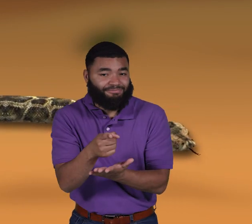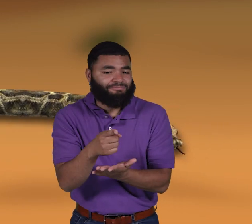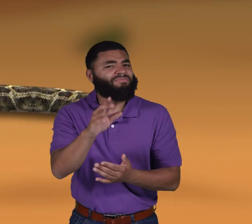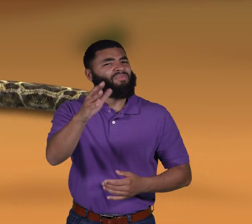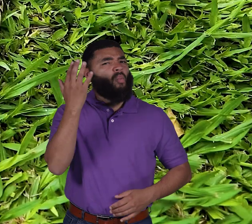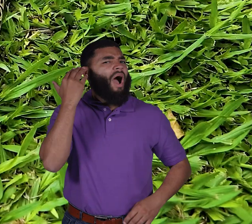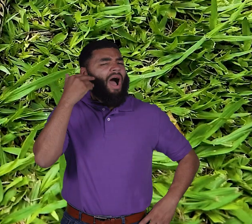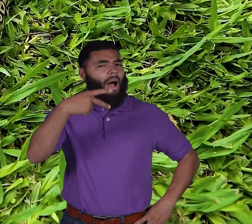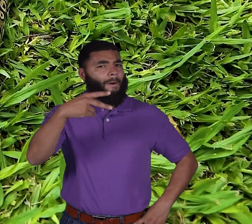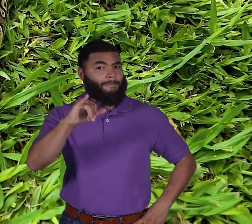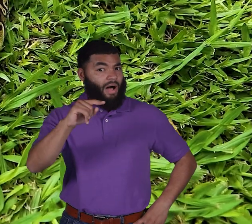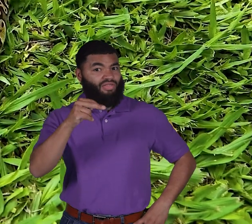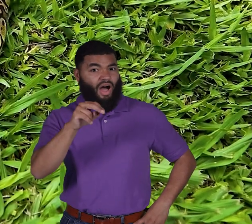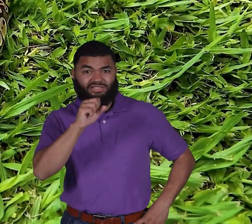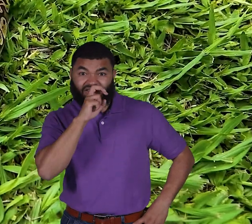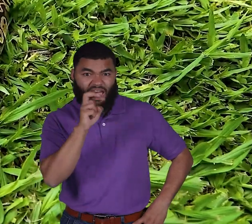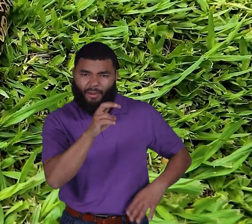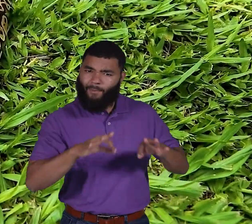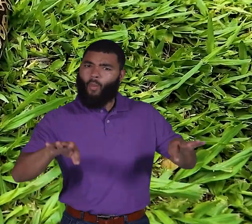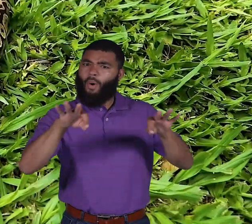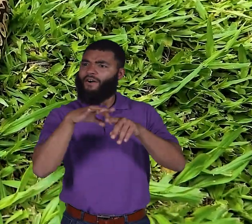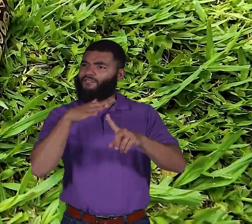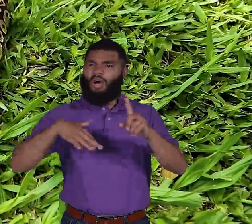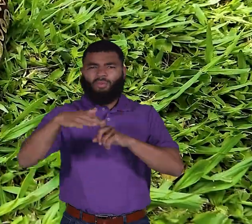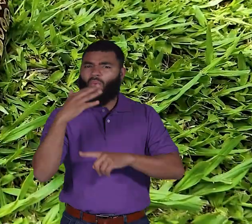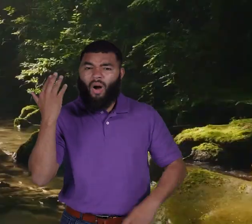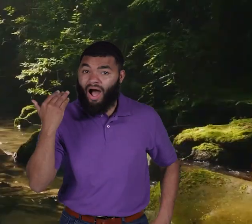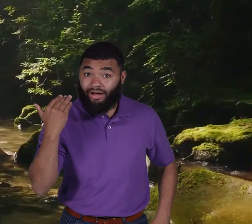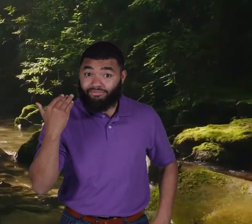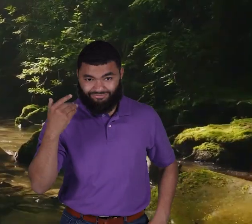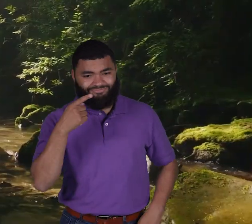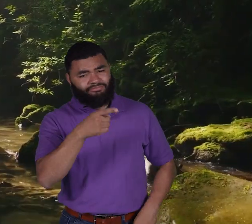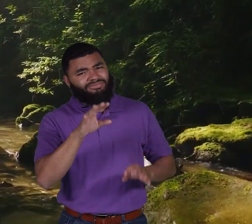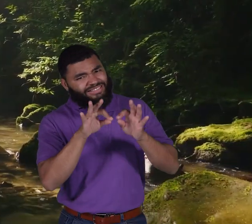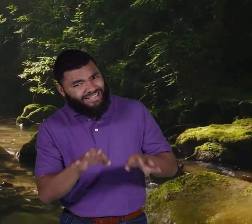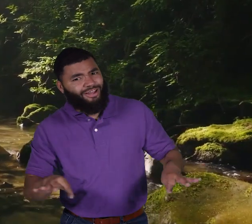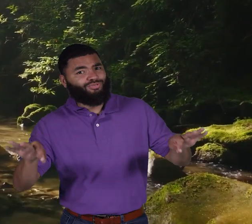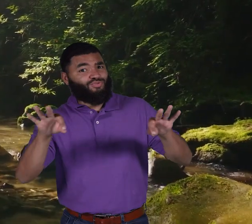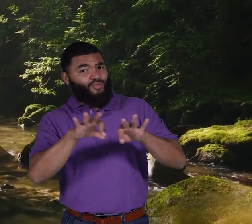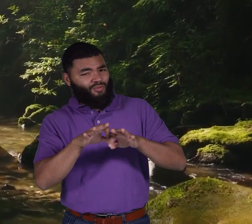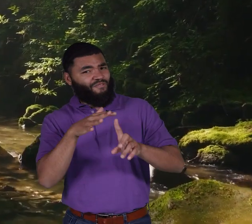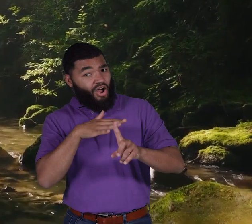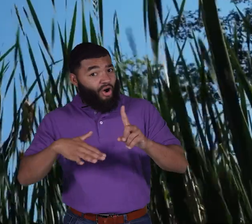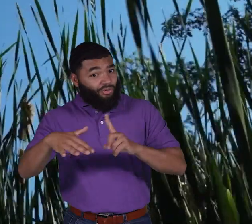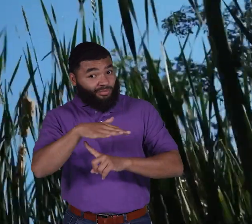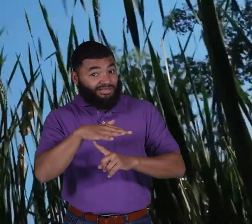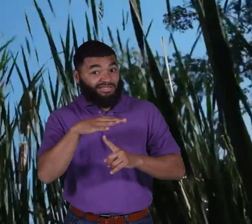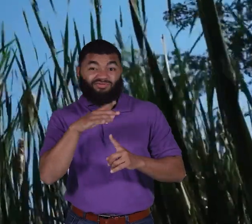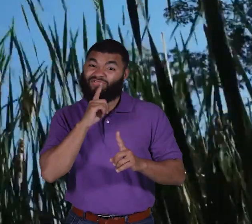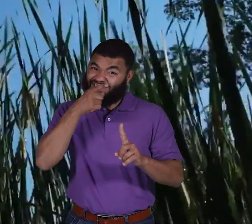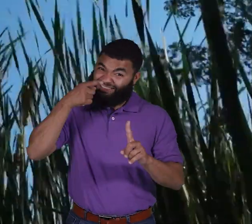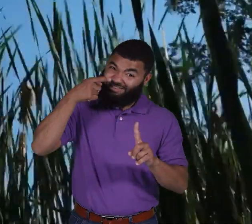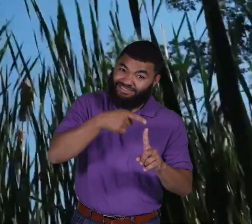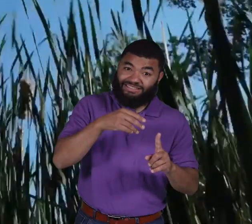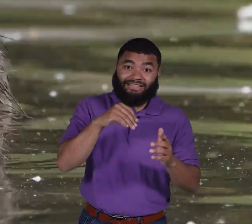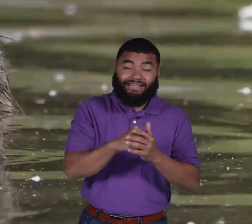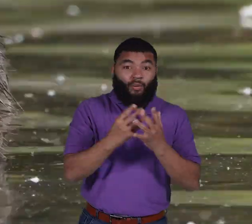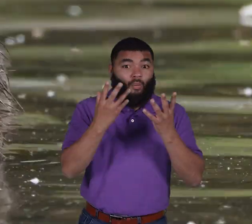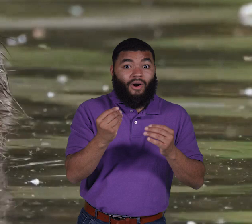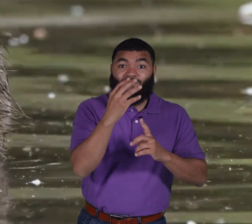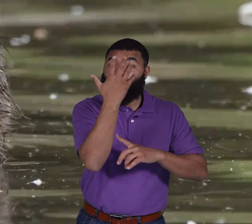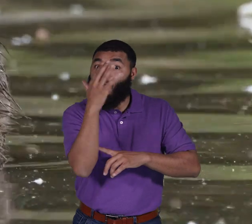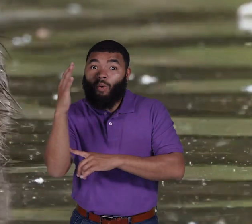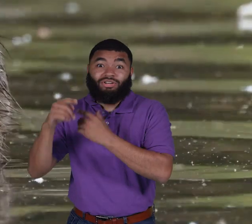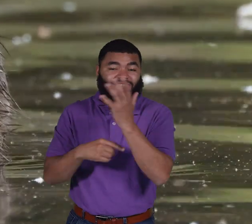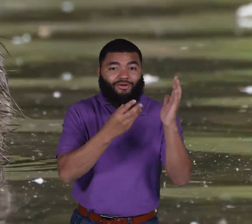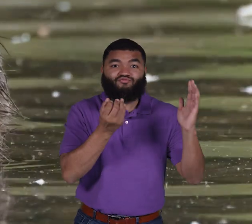environment? Pythons are essential to the environment, especially in tropical forests and grasslands. They